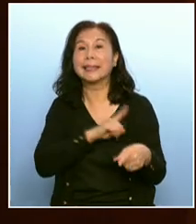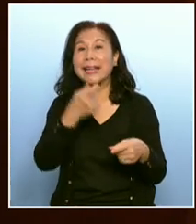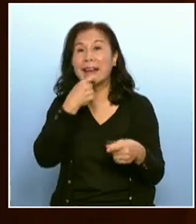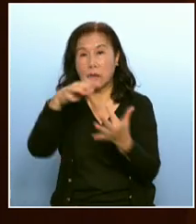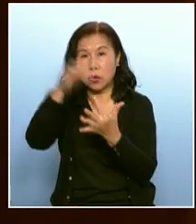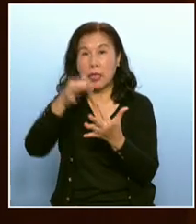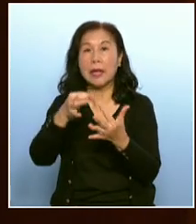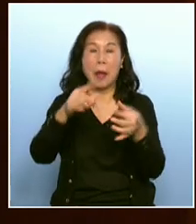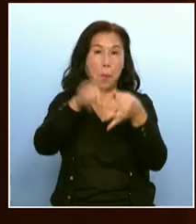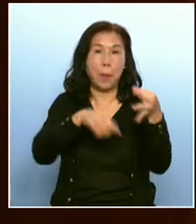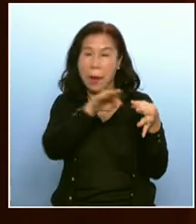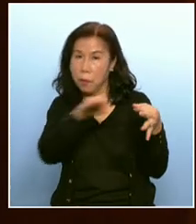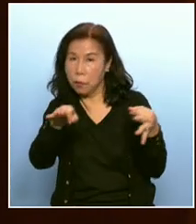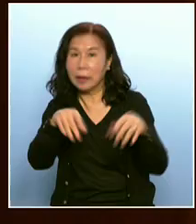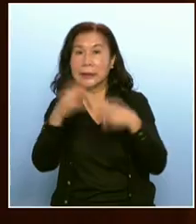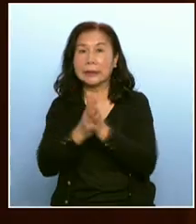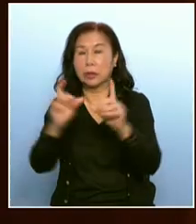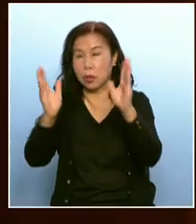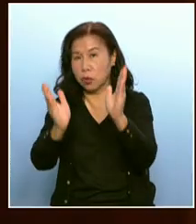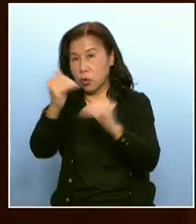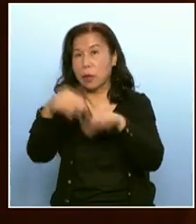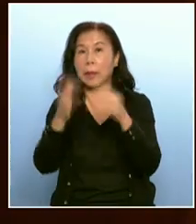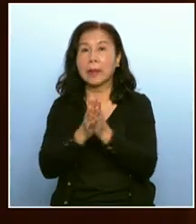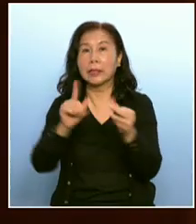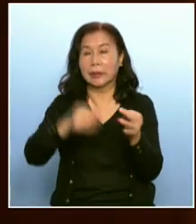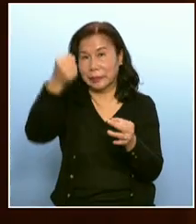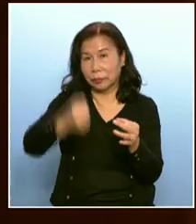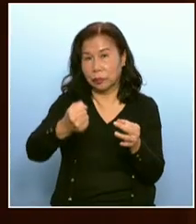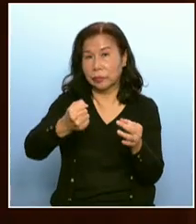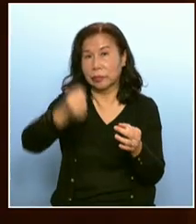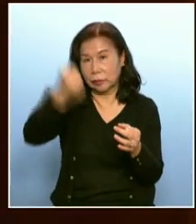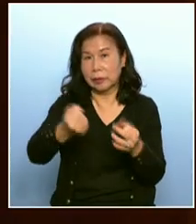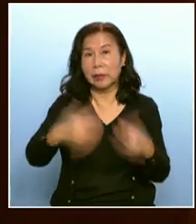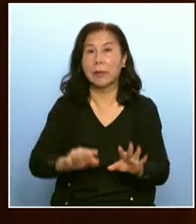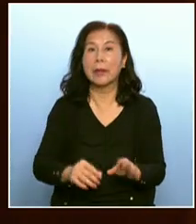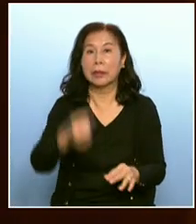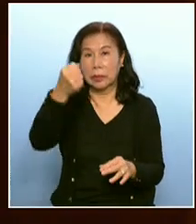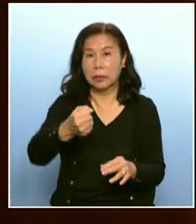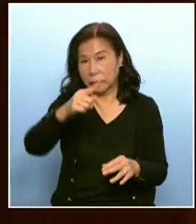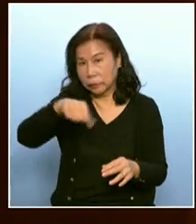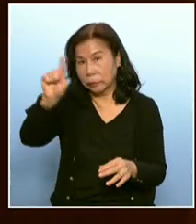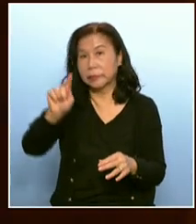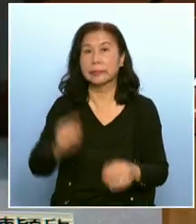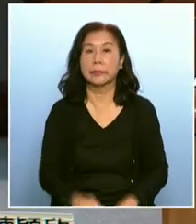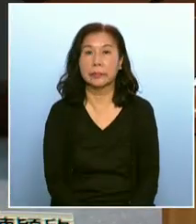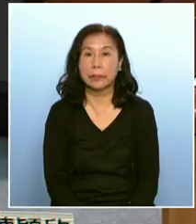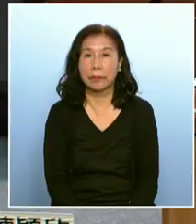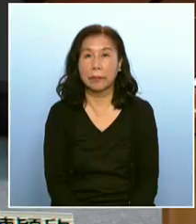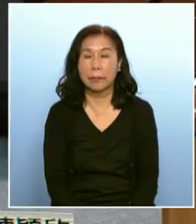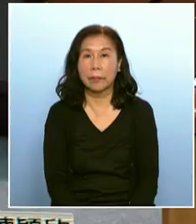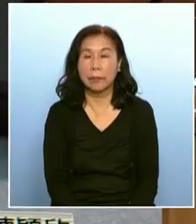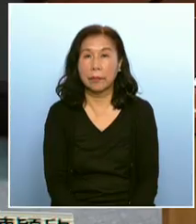the voting must stamp in the box next to the name of the candidate